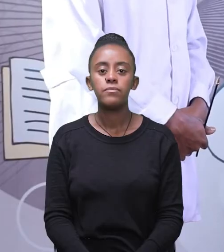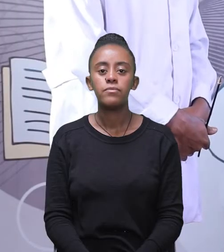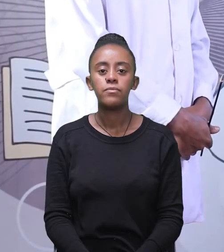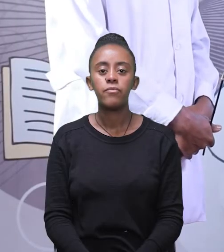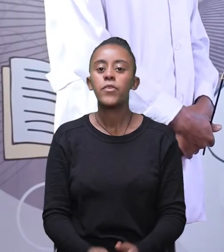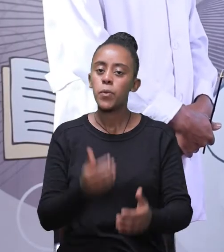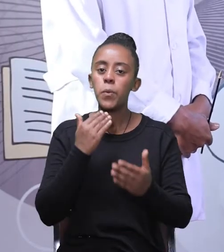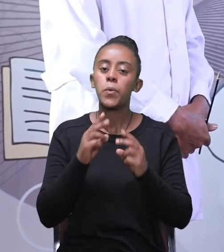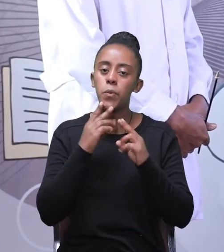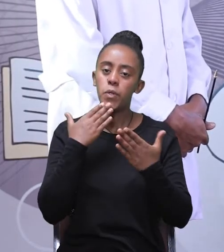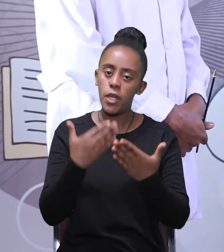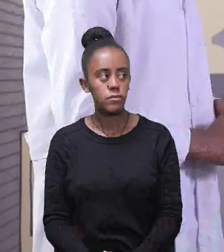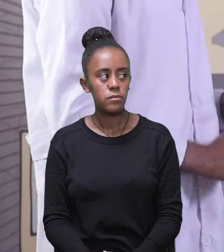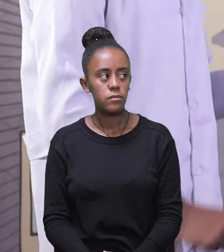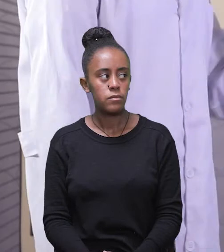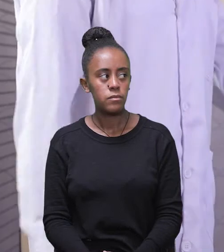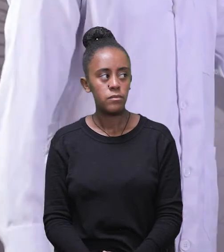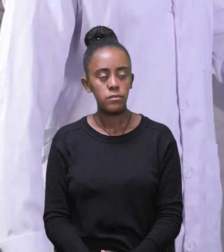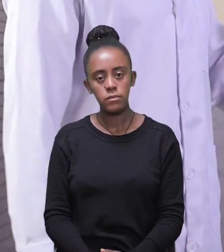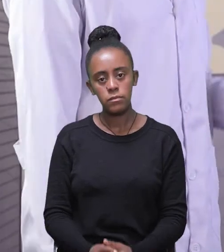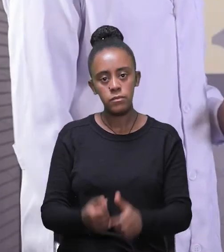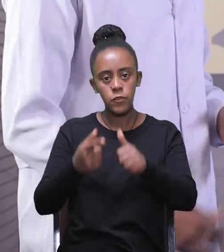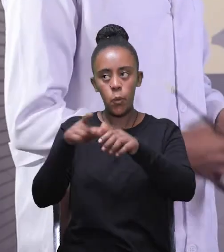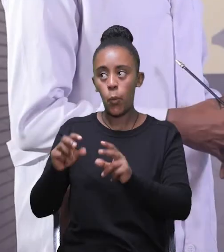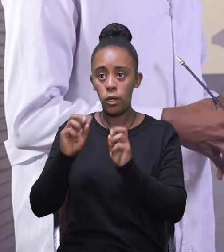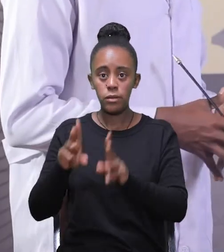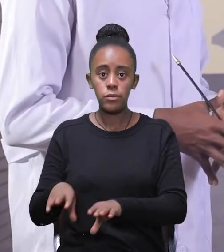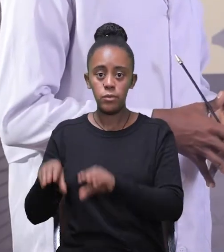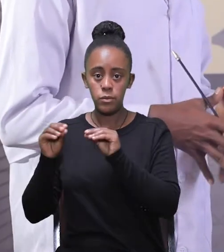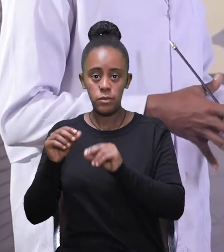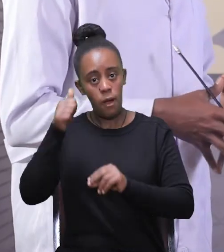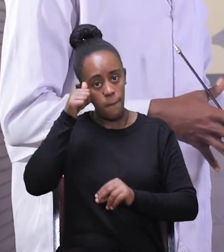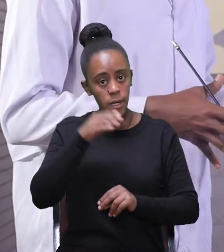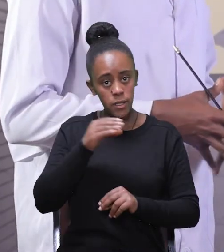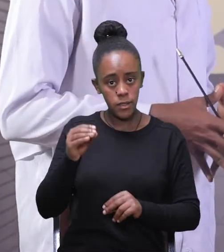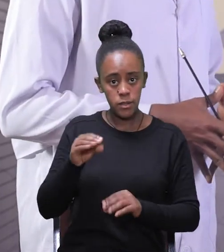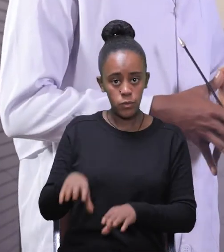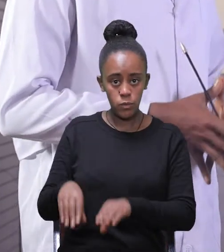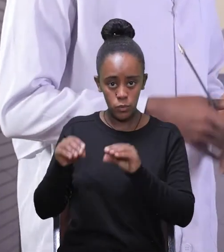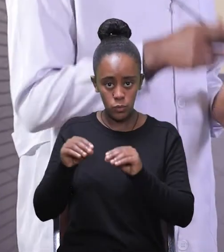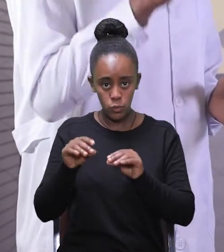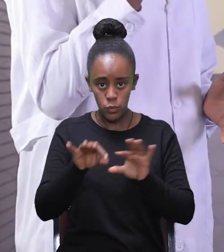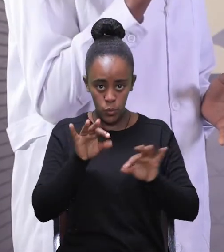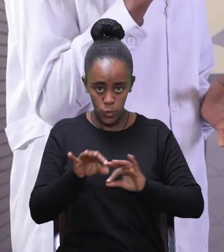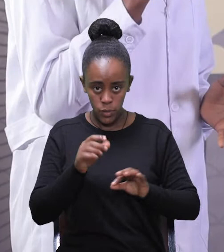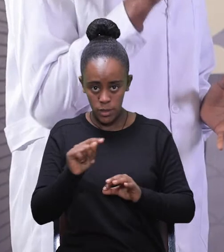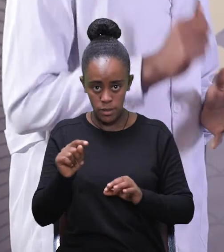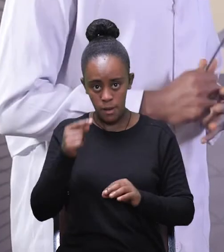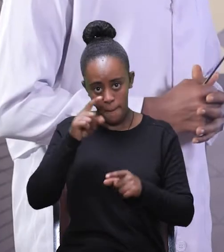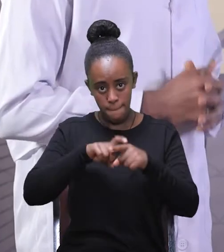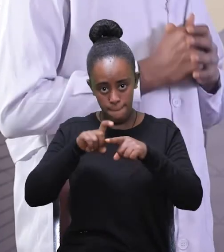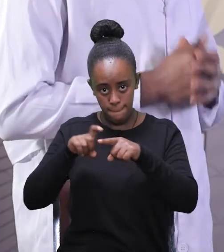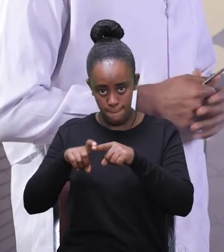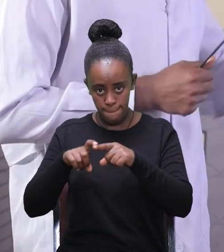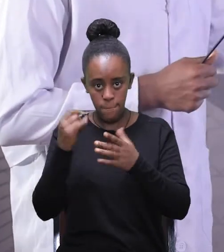Well done, student. Thank you very much. The first sentence, it says, Ahmed and Jamal sort the pens. So, picture number 1